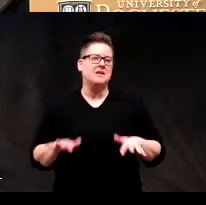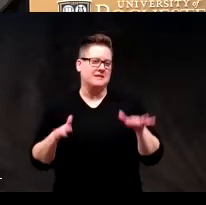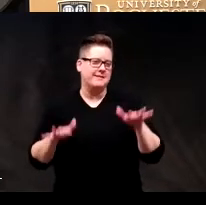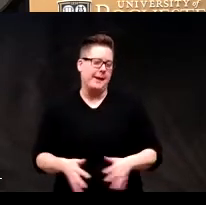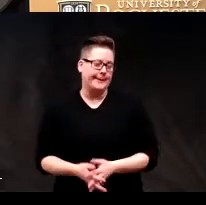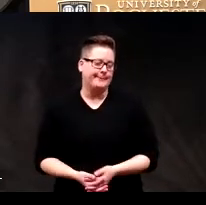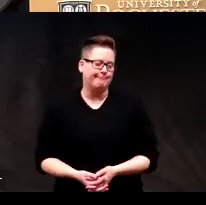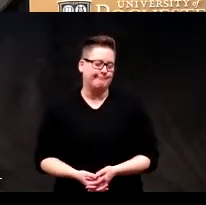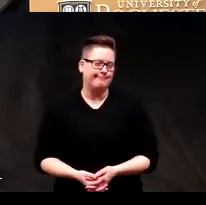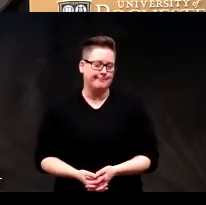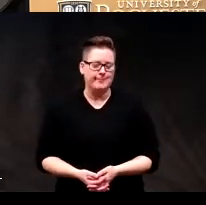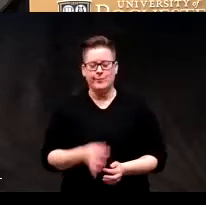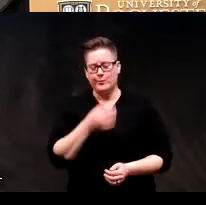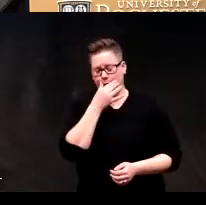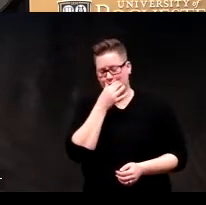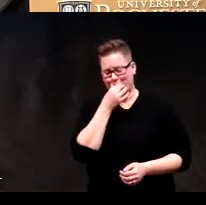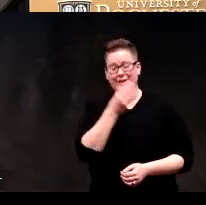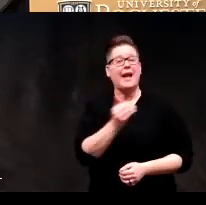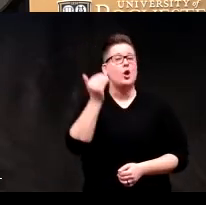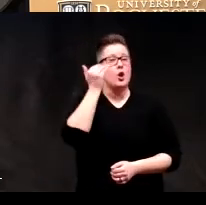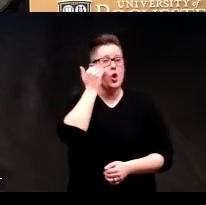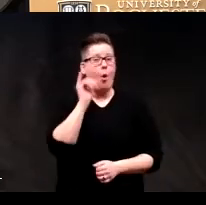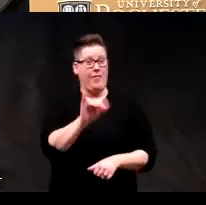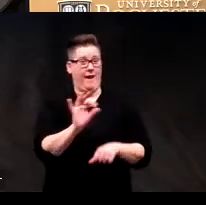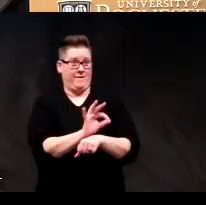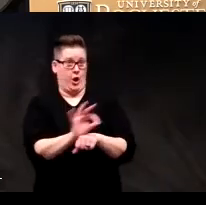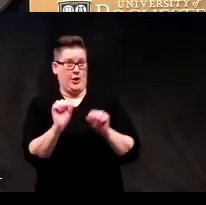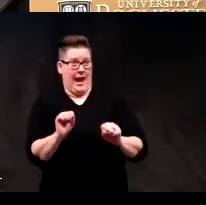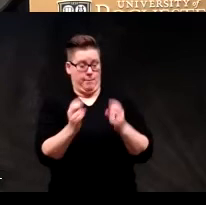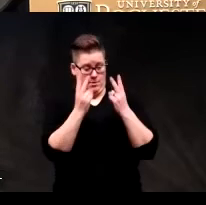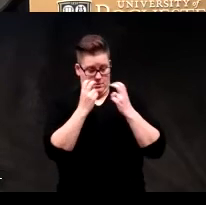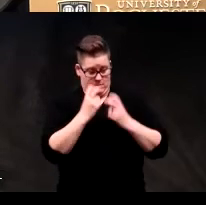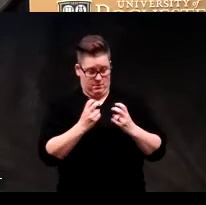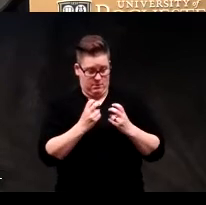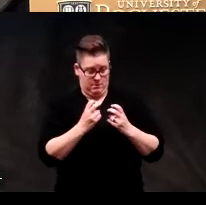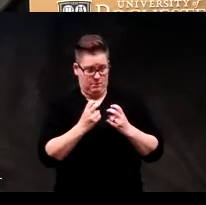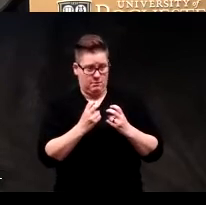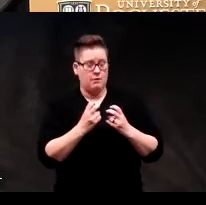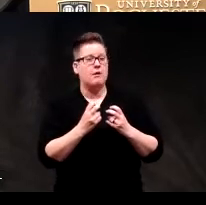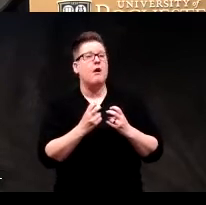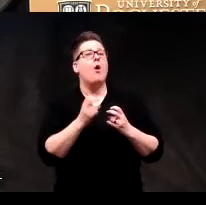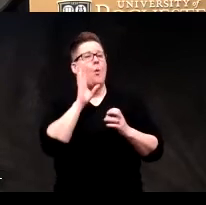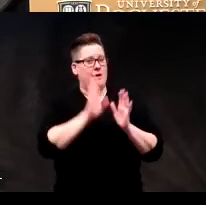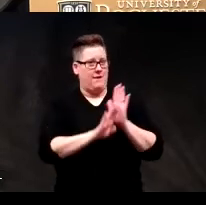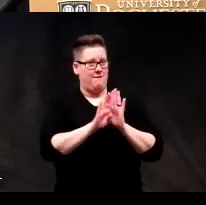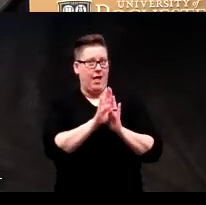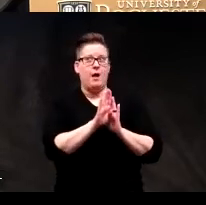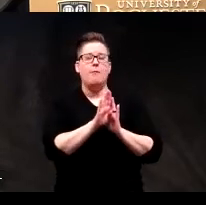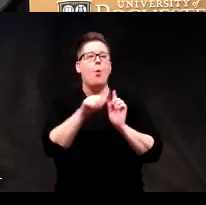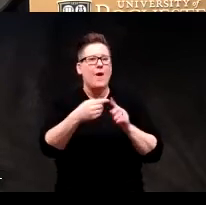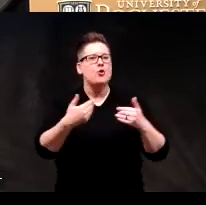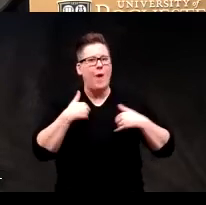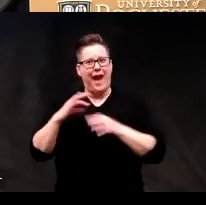anxiety. And we also know that reflective functioning emerges in the context of the attachment